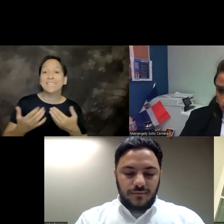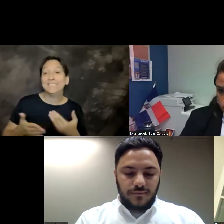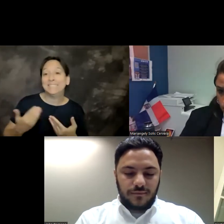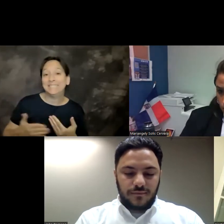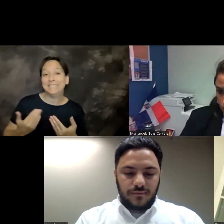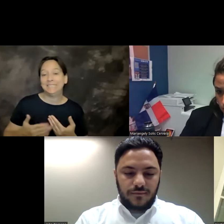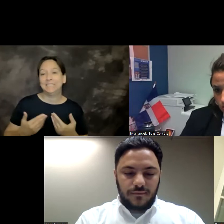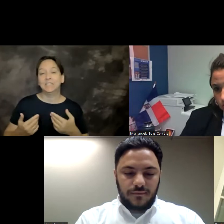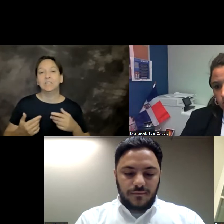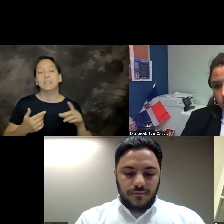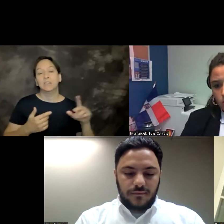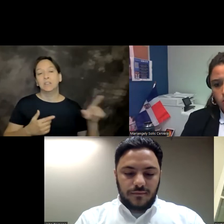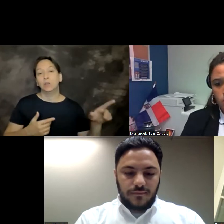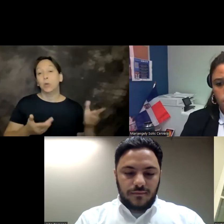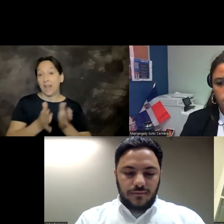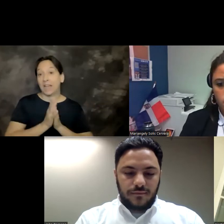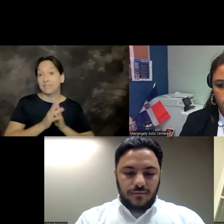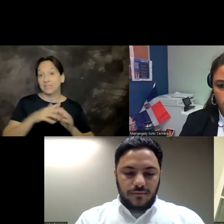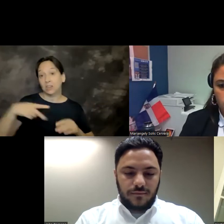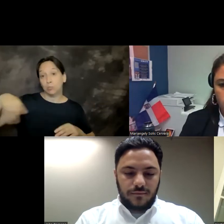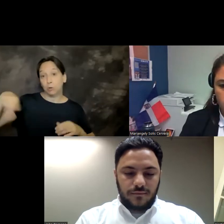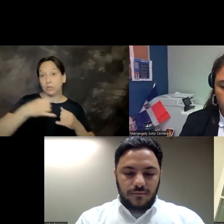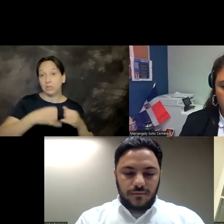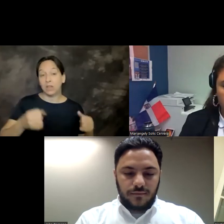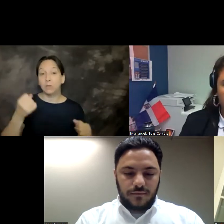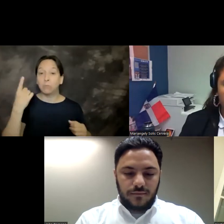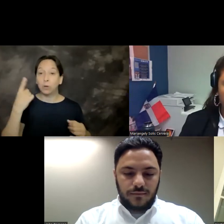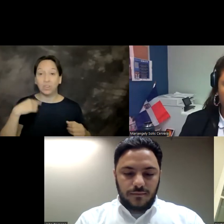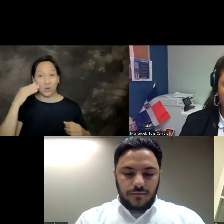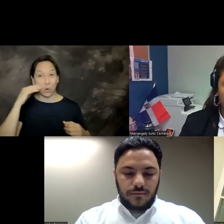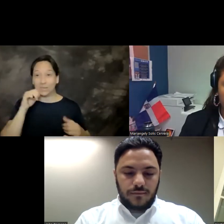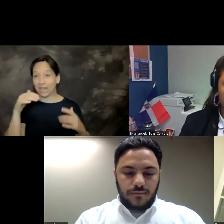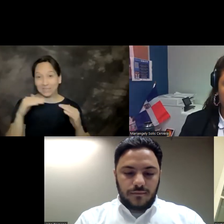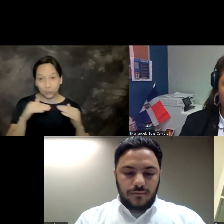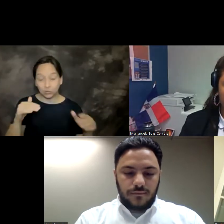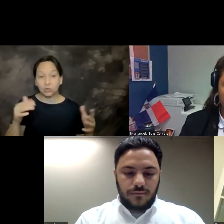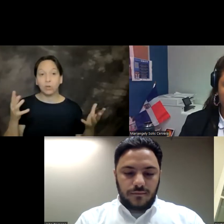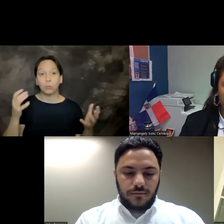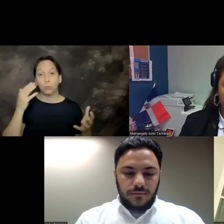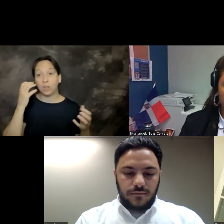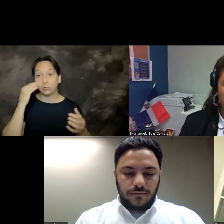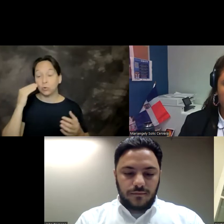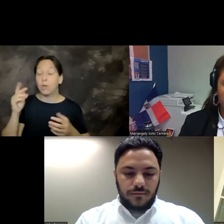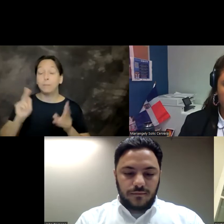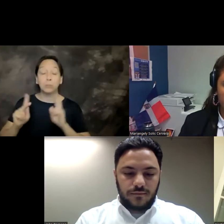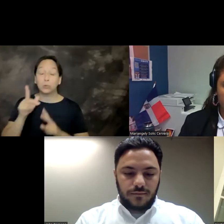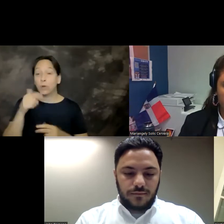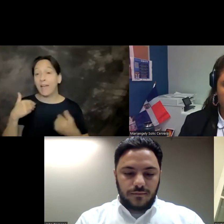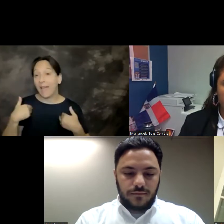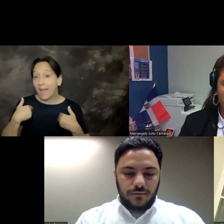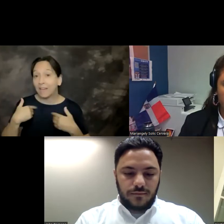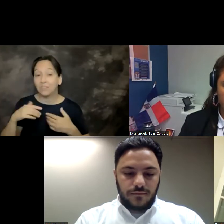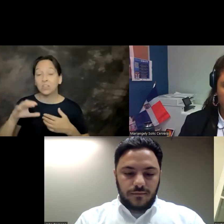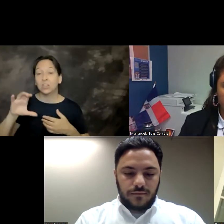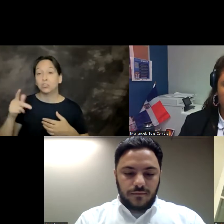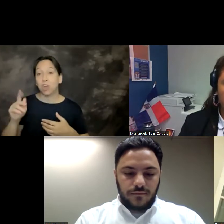rail, but we understand that it's not a one-for-one service replacement. We're basically asking folks that already have that Charlie card or want to have access